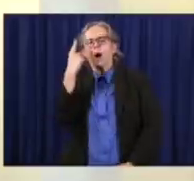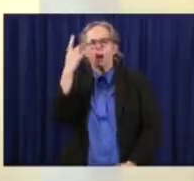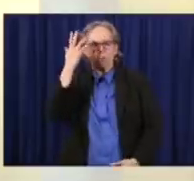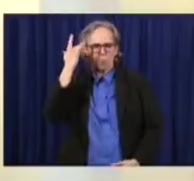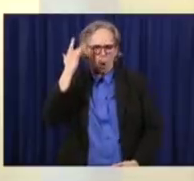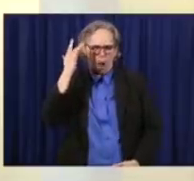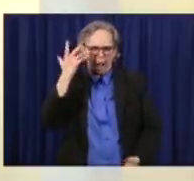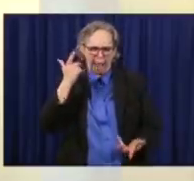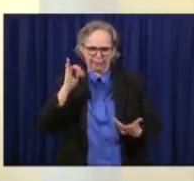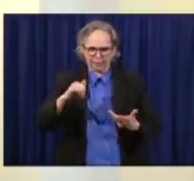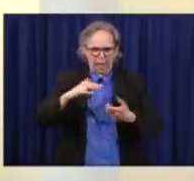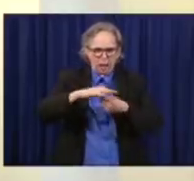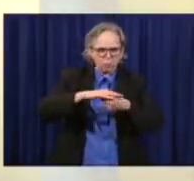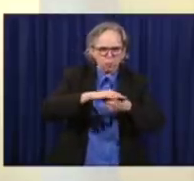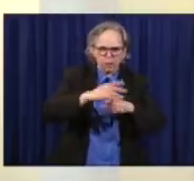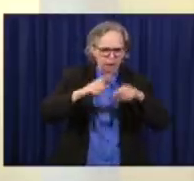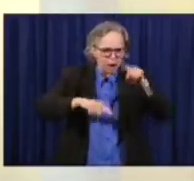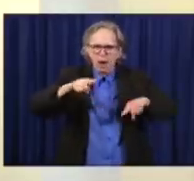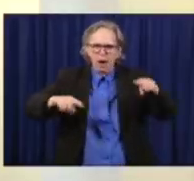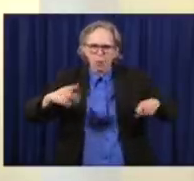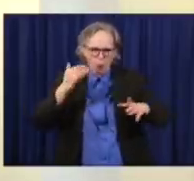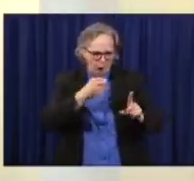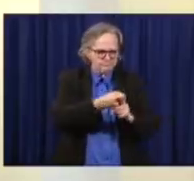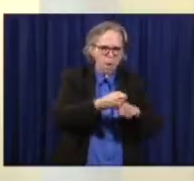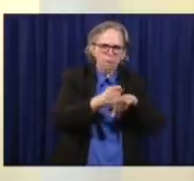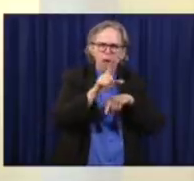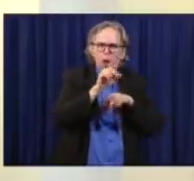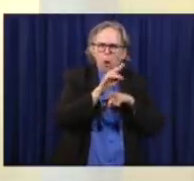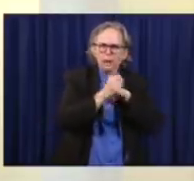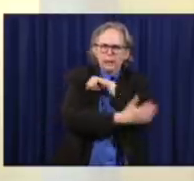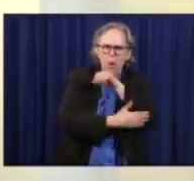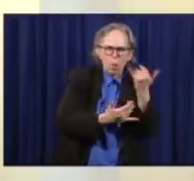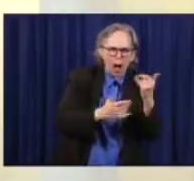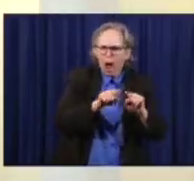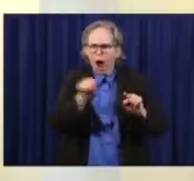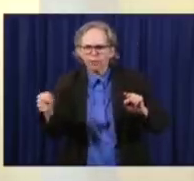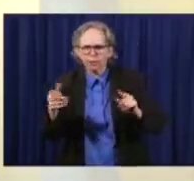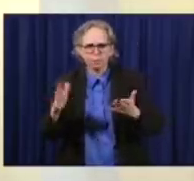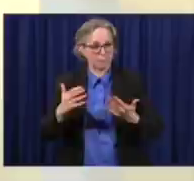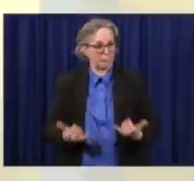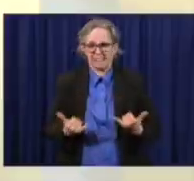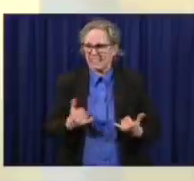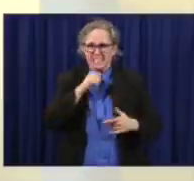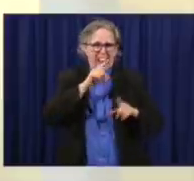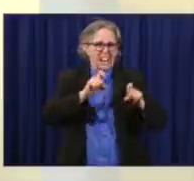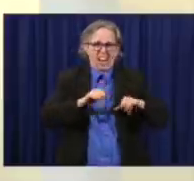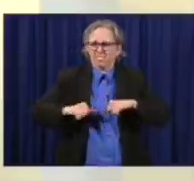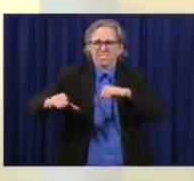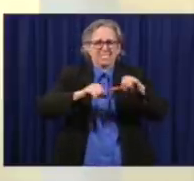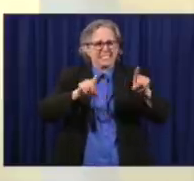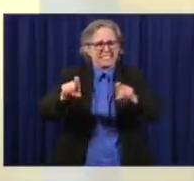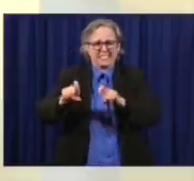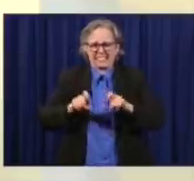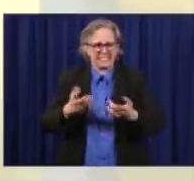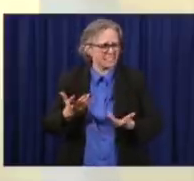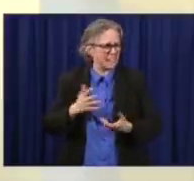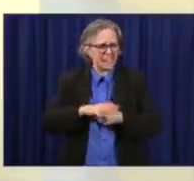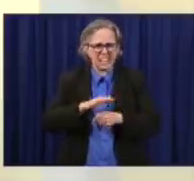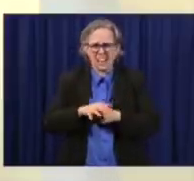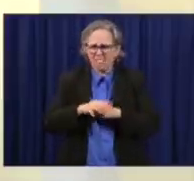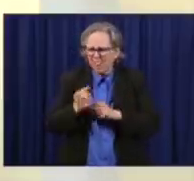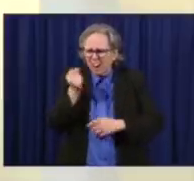this point, we just haven't had widespread enough testing and a widespread enough understanding